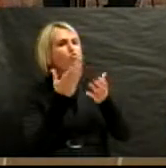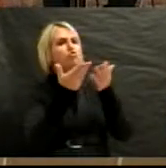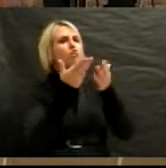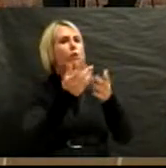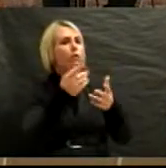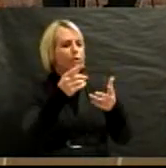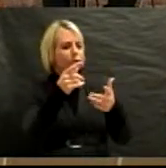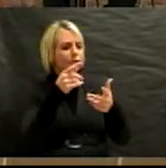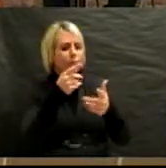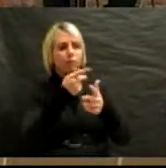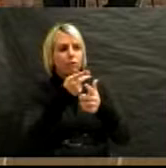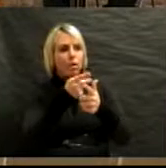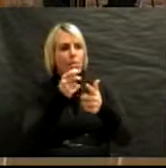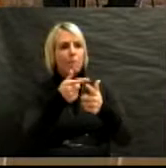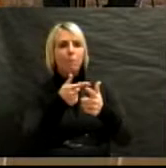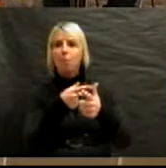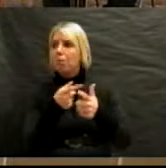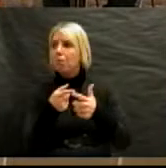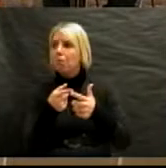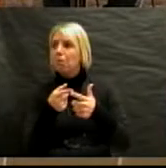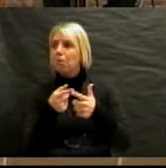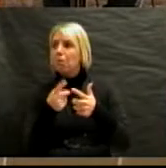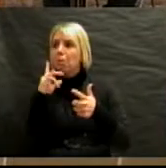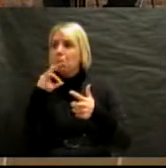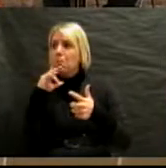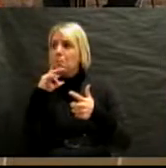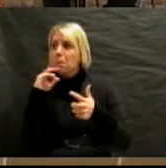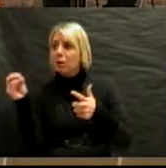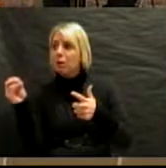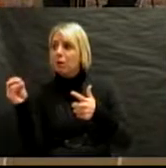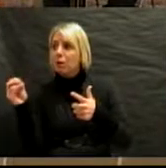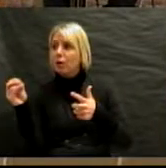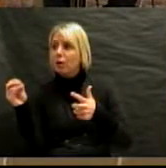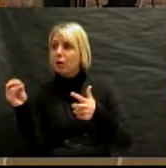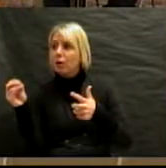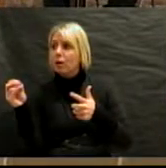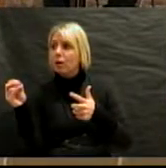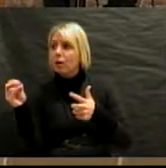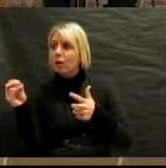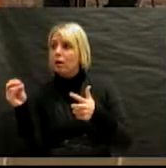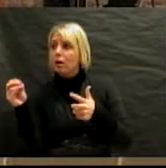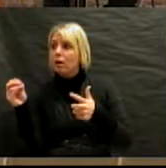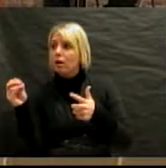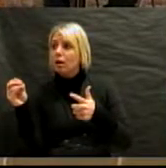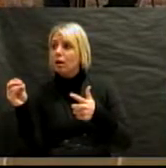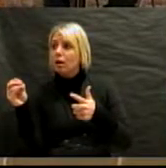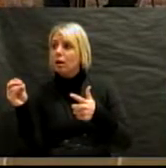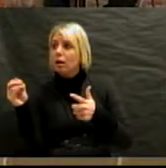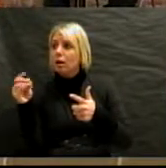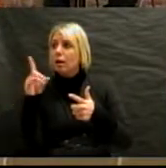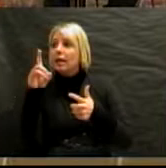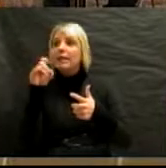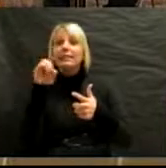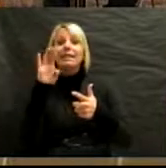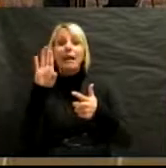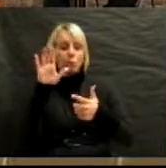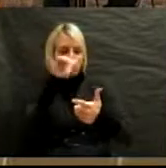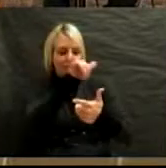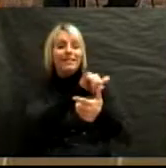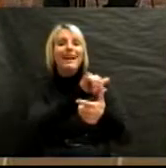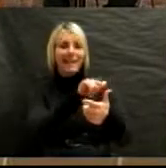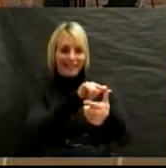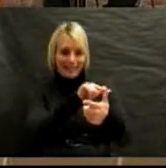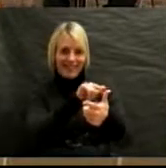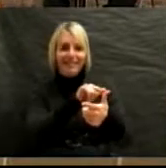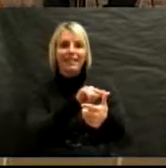Okay, hearing It'd be- none, we'll leave that. Did you want to? I'll say. Oh, okay. Yeah. That's right, you're good with medical field, okay. Yep, yep, so hearing no comments on it, I'll